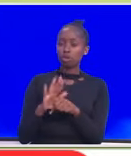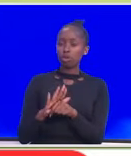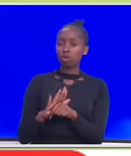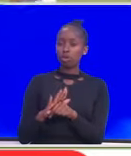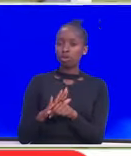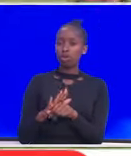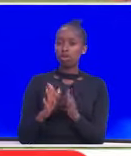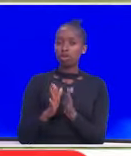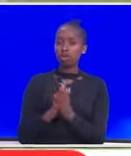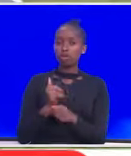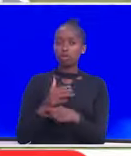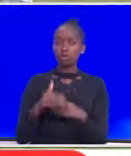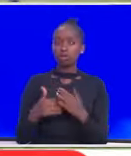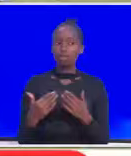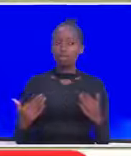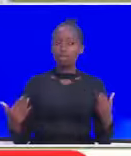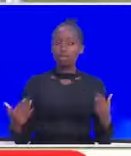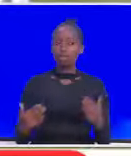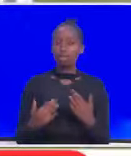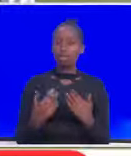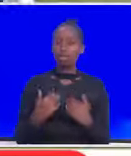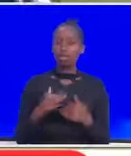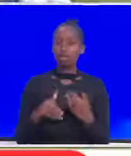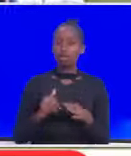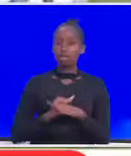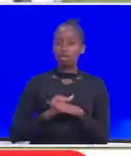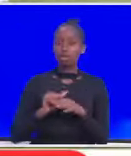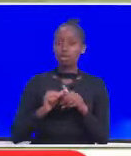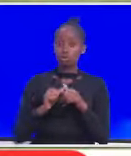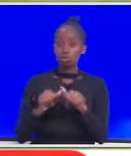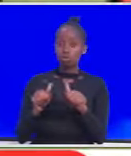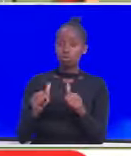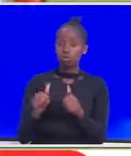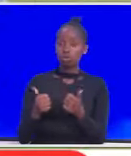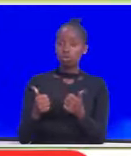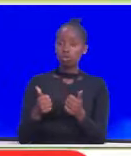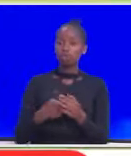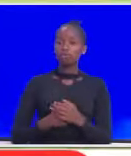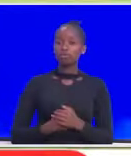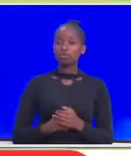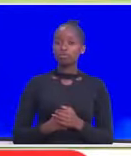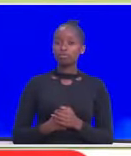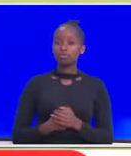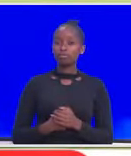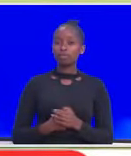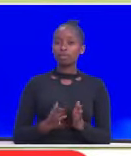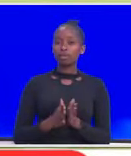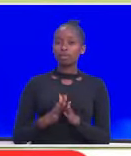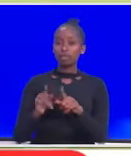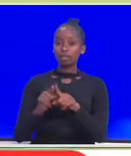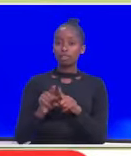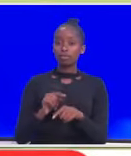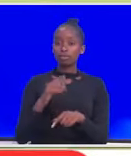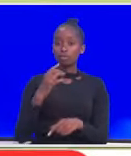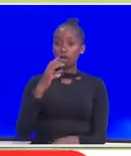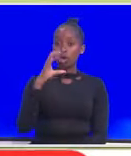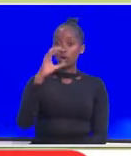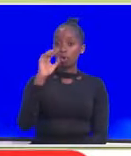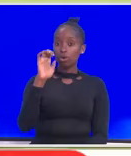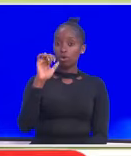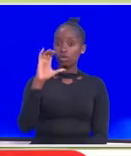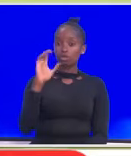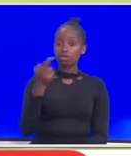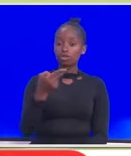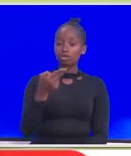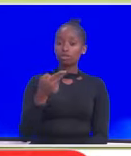good to train now. In training kwangu iko poa. Na learn from the coaches. Ni coach mwenye ako more experience on a learn